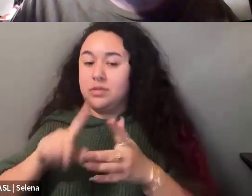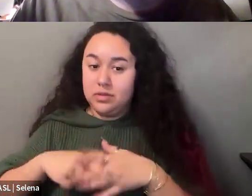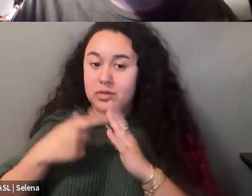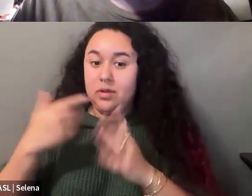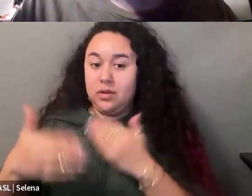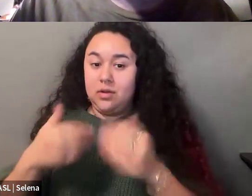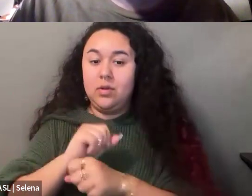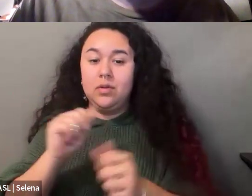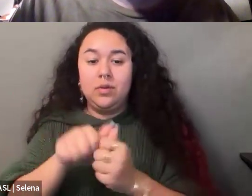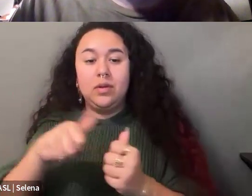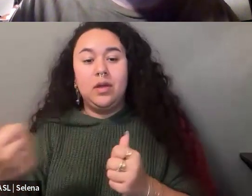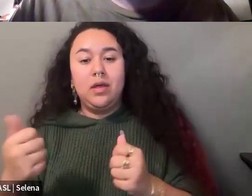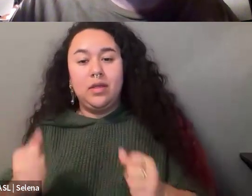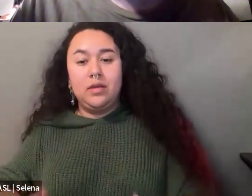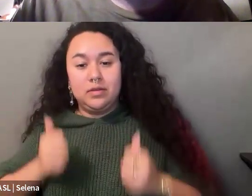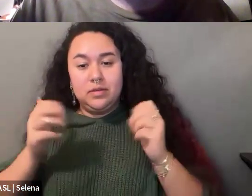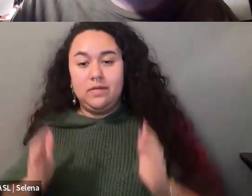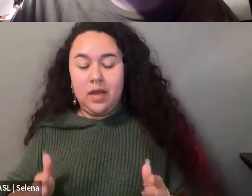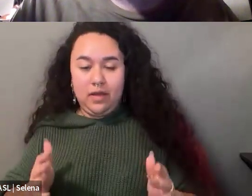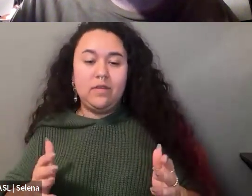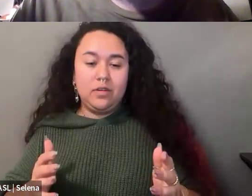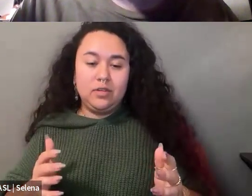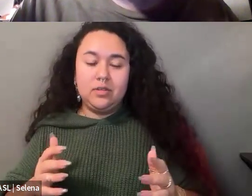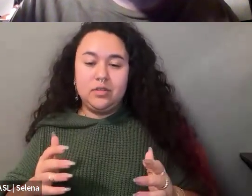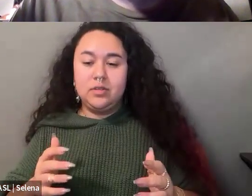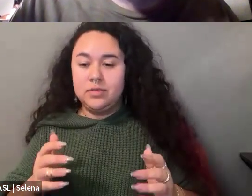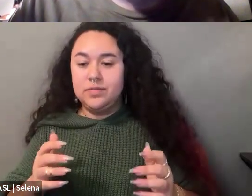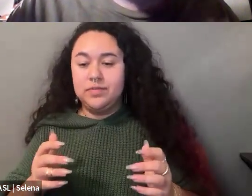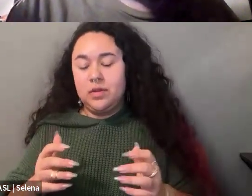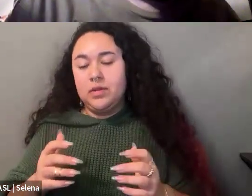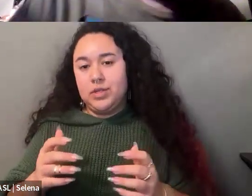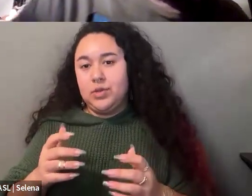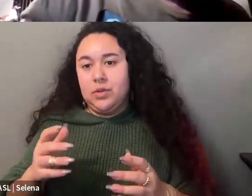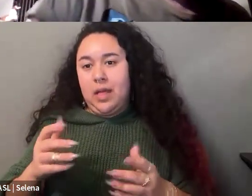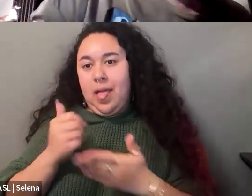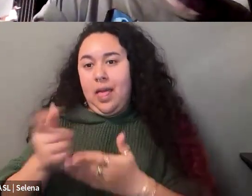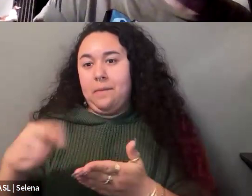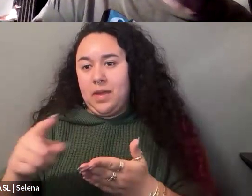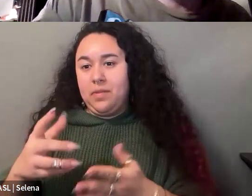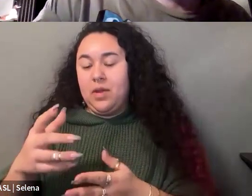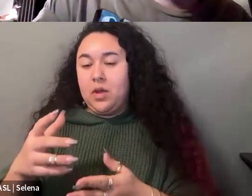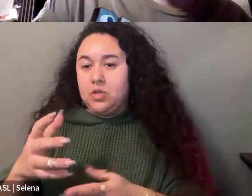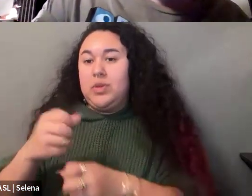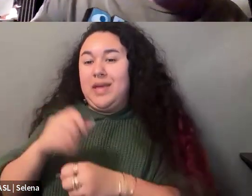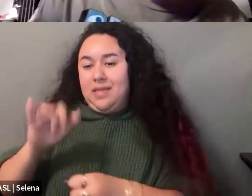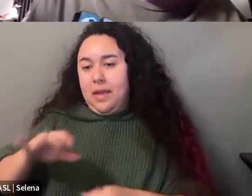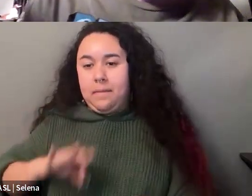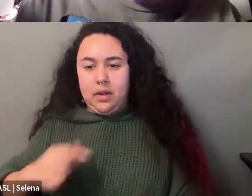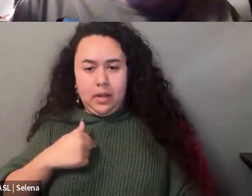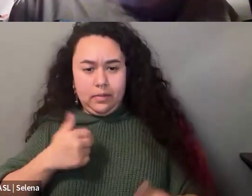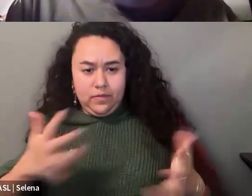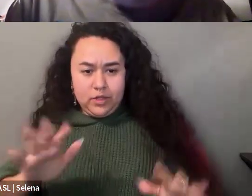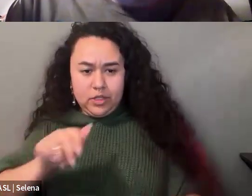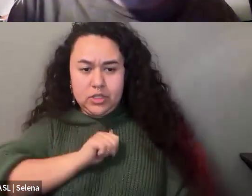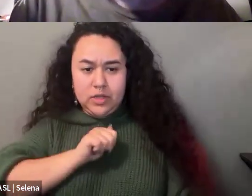some other like survivors to help them with like get this kind of benefit that I've experienced myself.